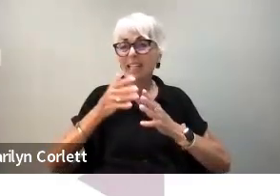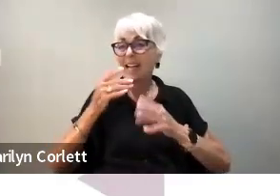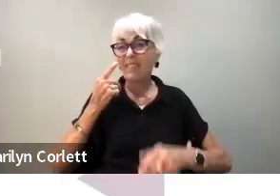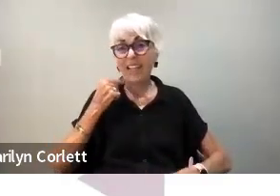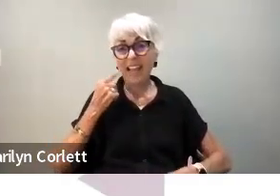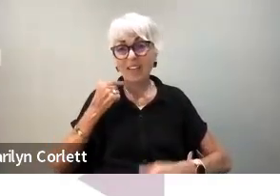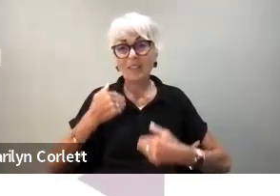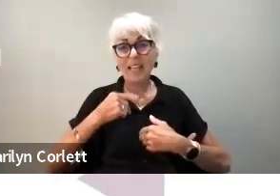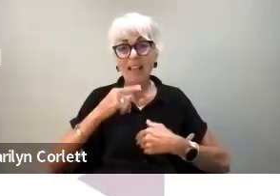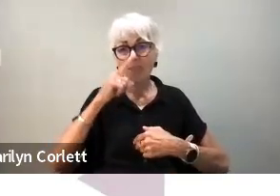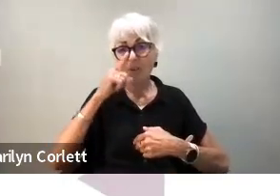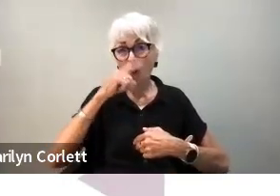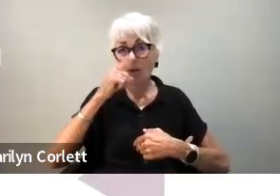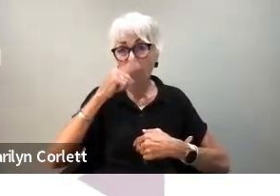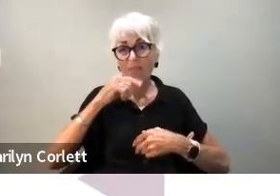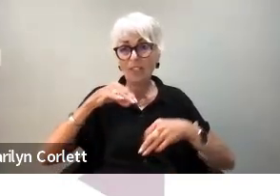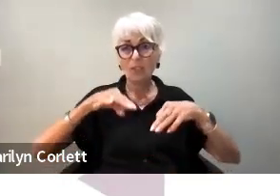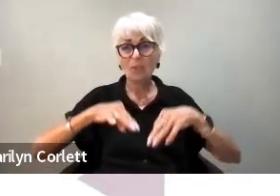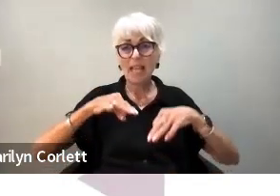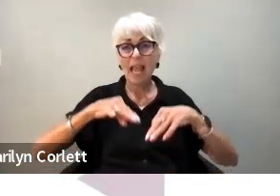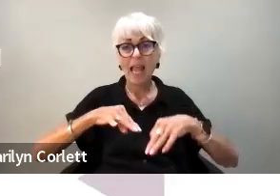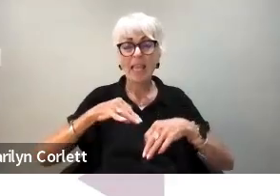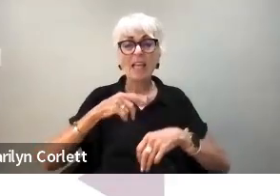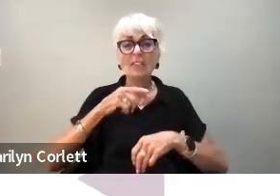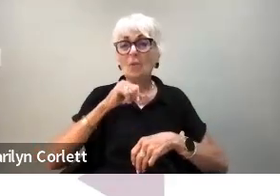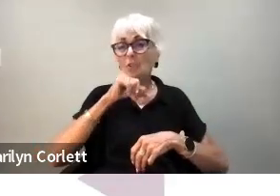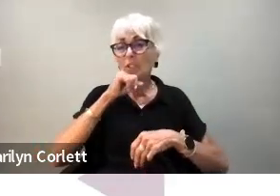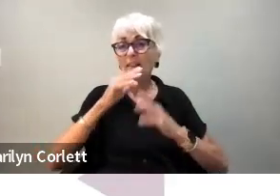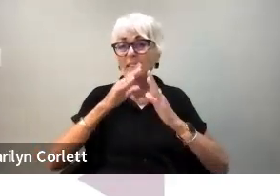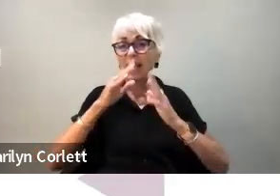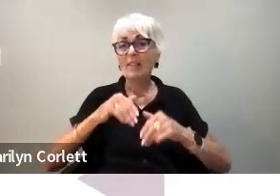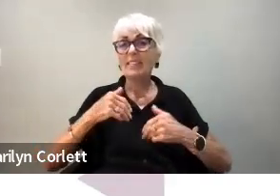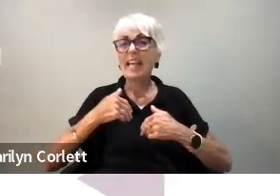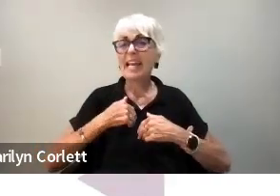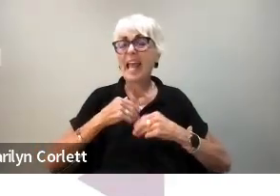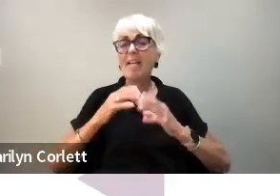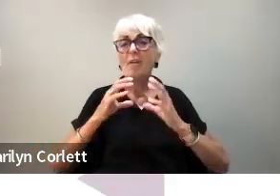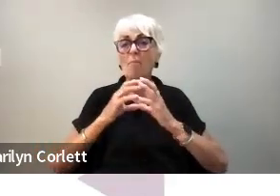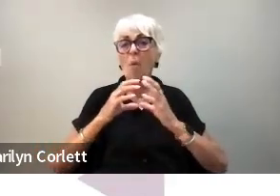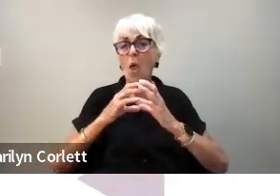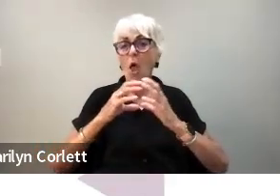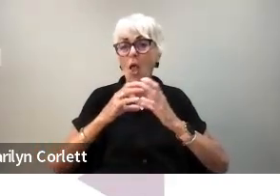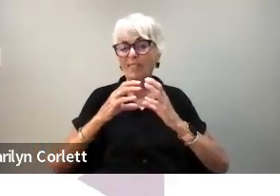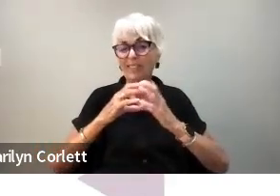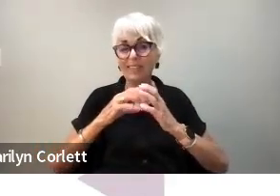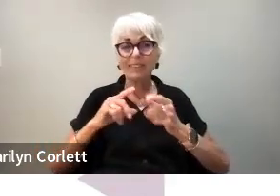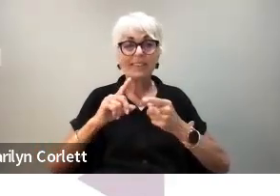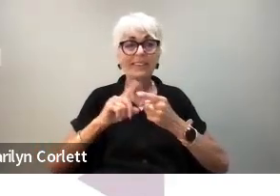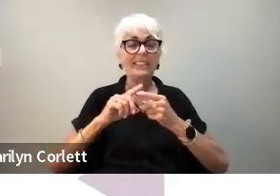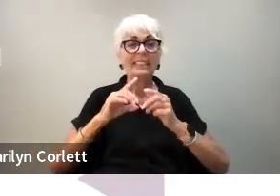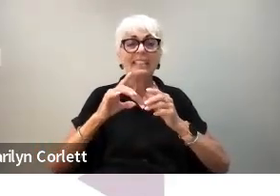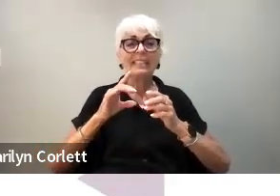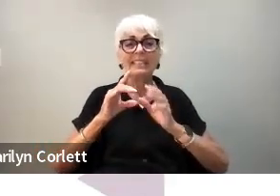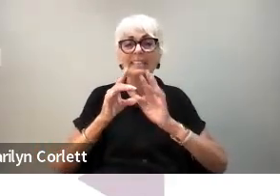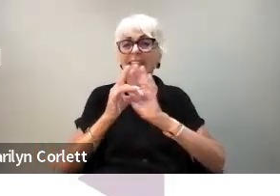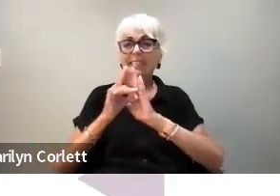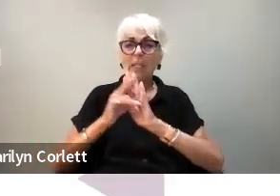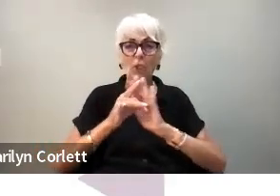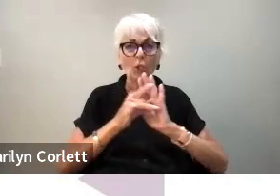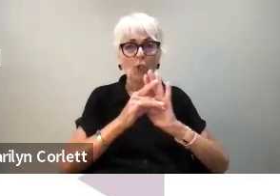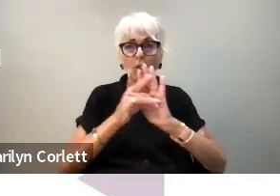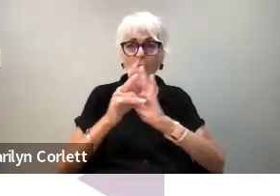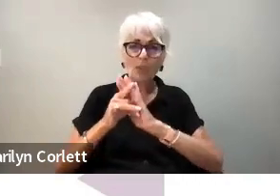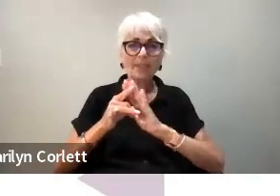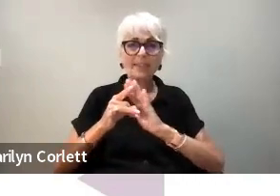candies have artificial dyes in there. So she does love the houses that have bouncy balls or stickers. They're